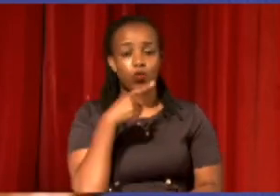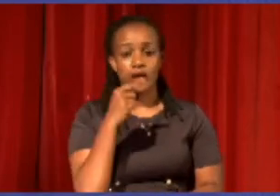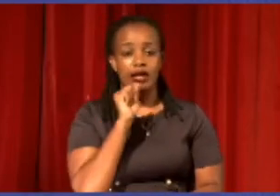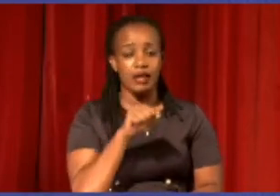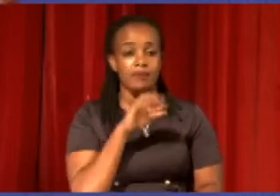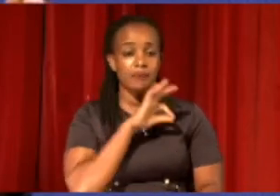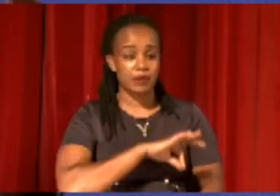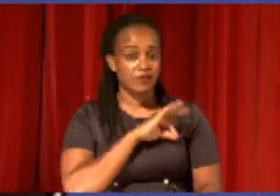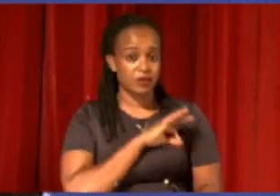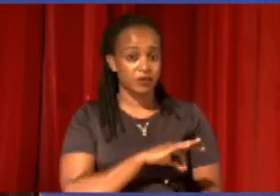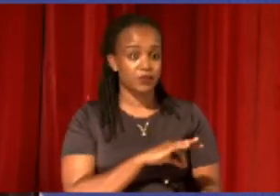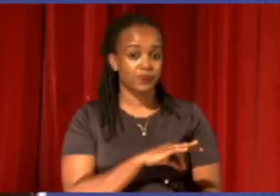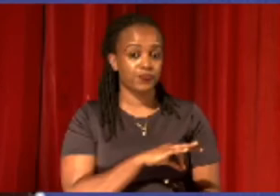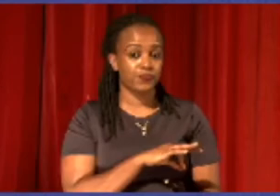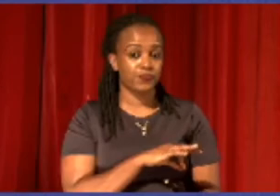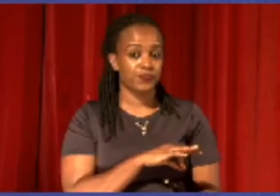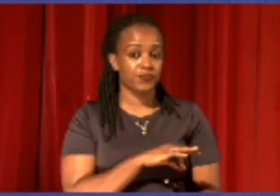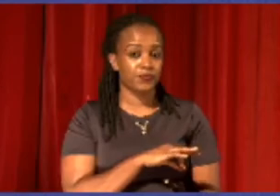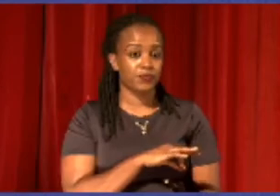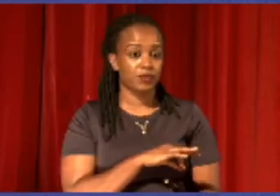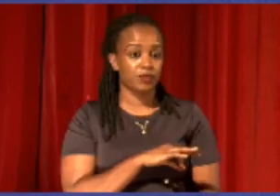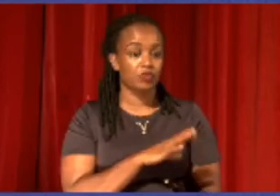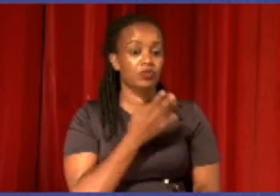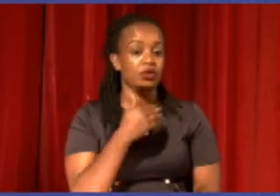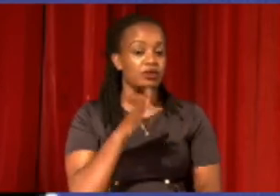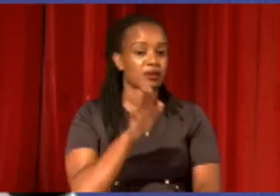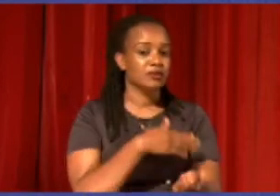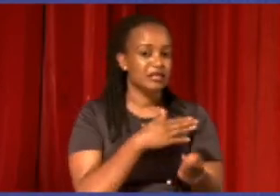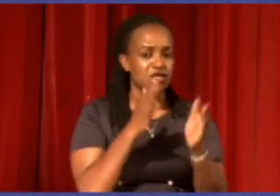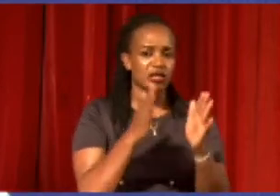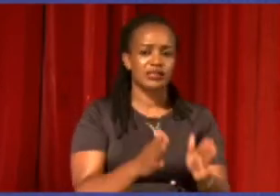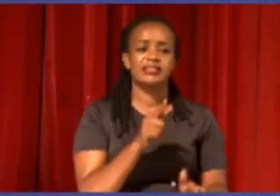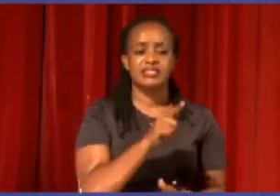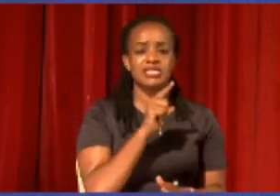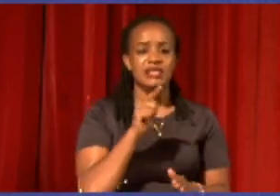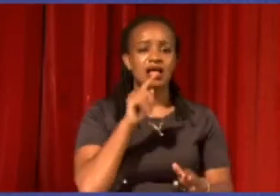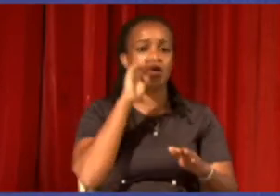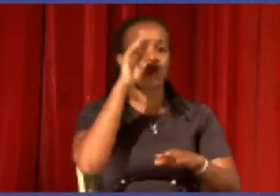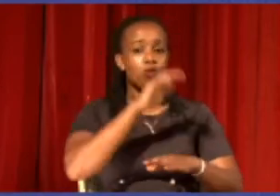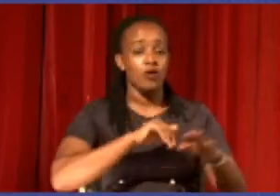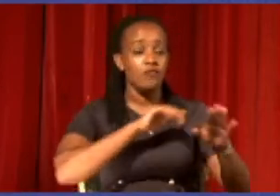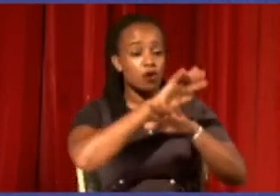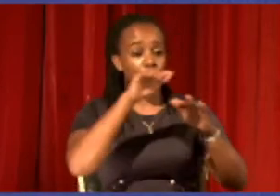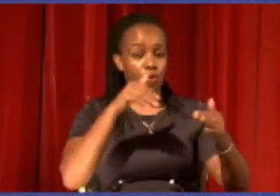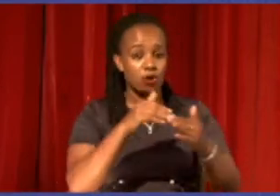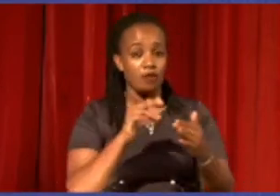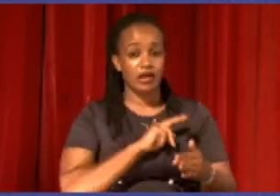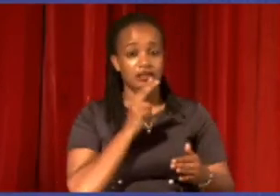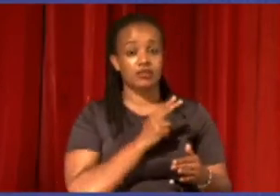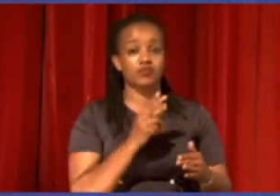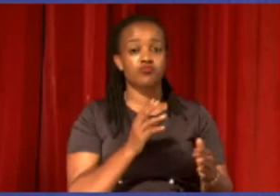working also with that kind of networking where the artists, this is a call for all of us to come together and cushion